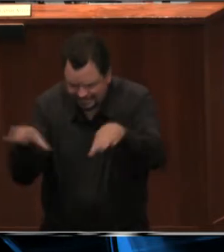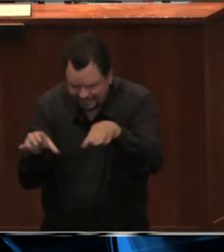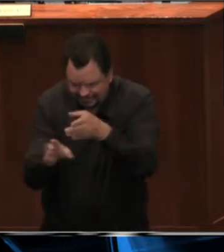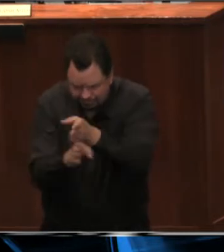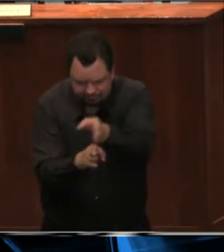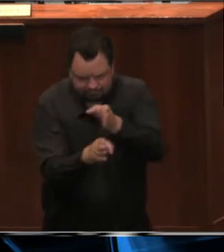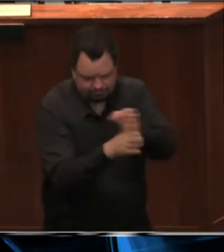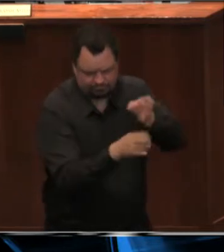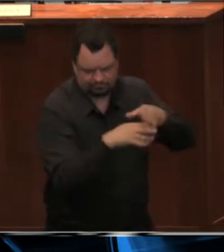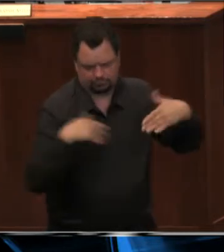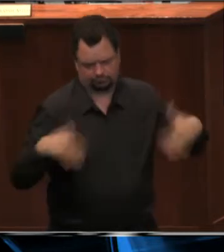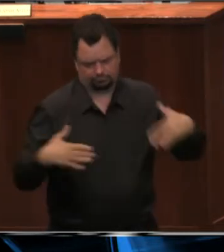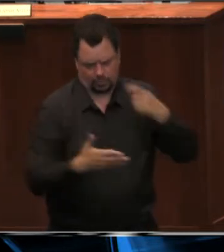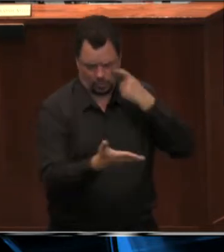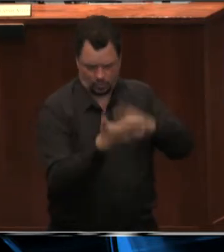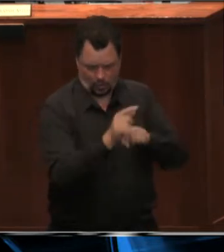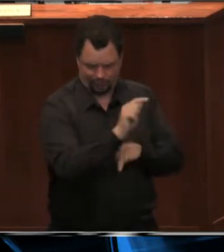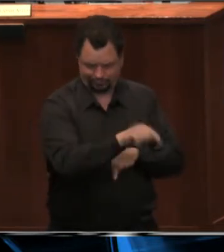and I think